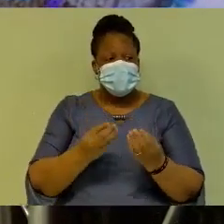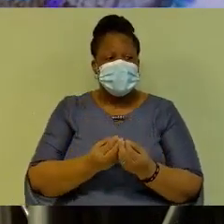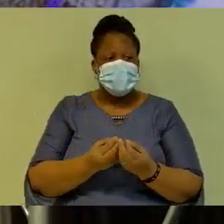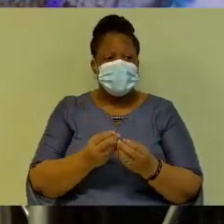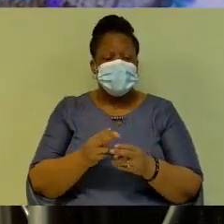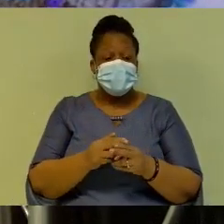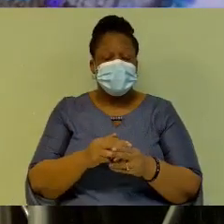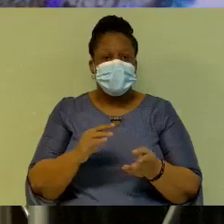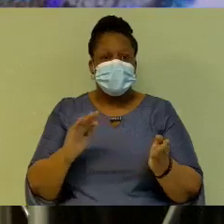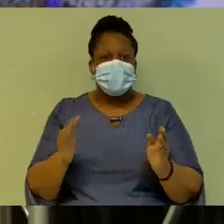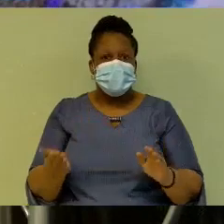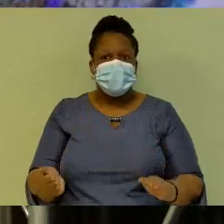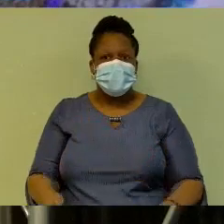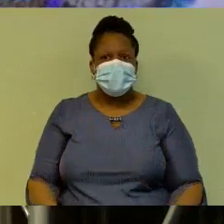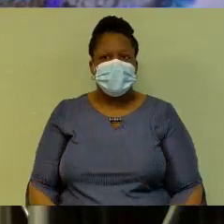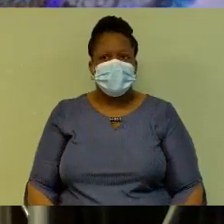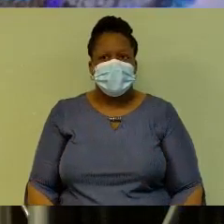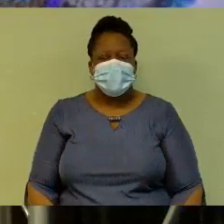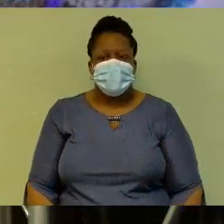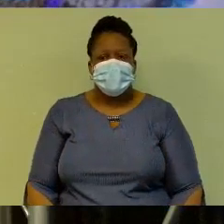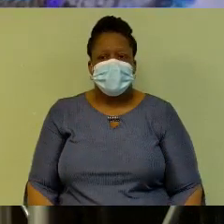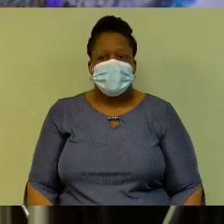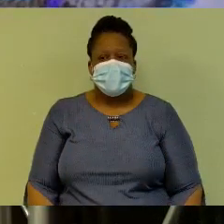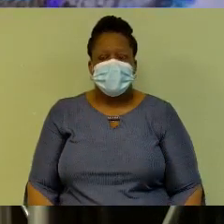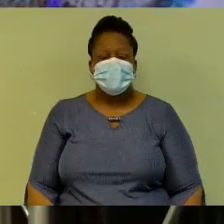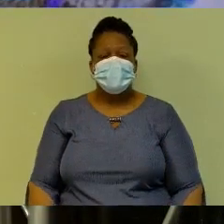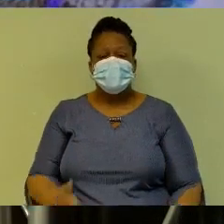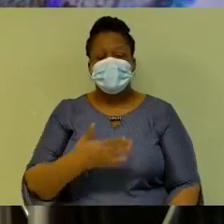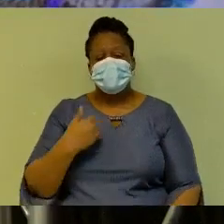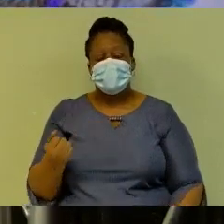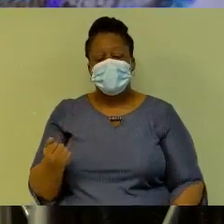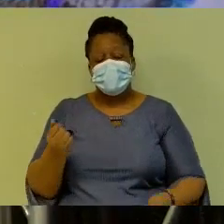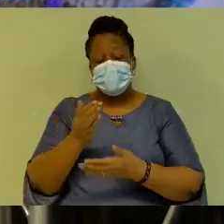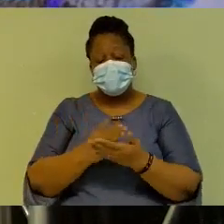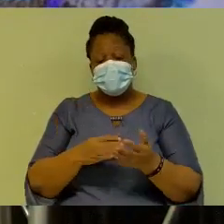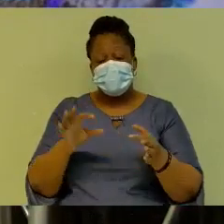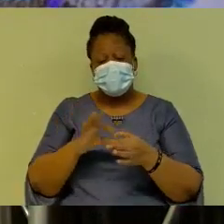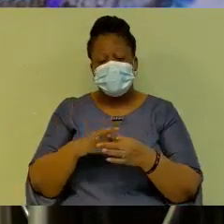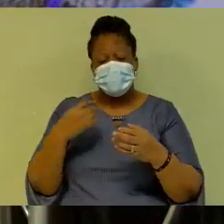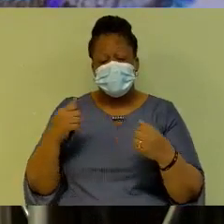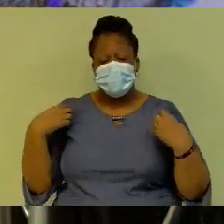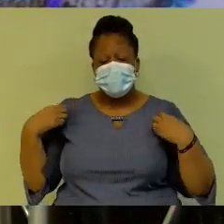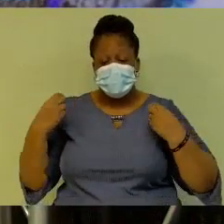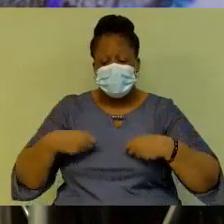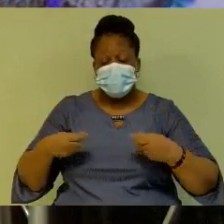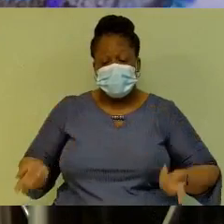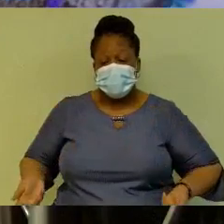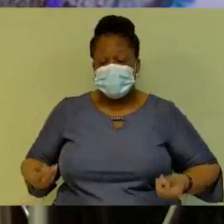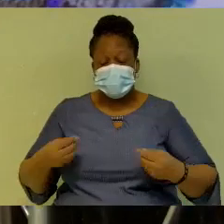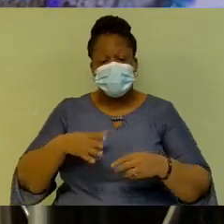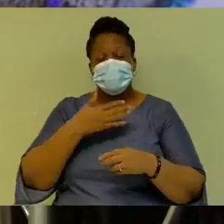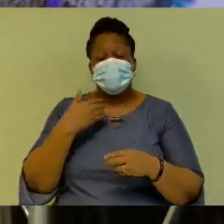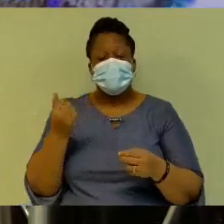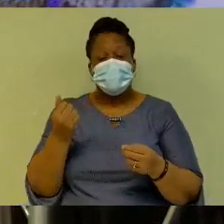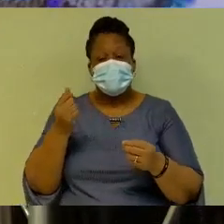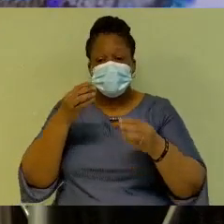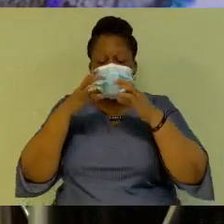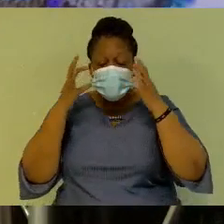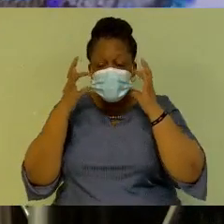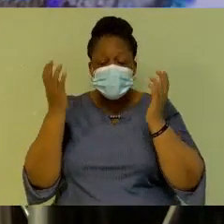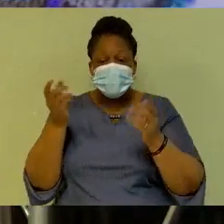and insecurity over limited yet precious supplies of personal protective equipment, commonly referred to as PPE.